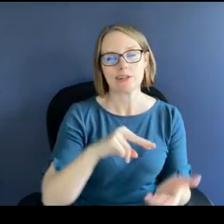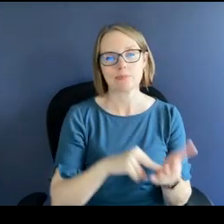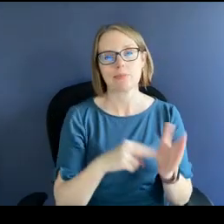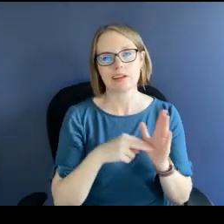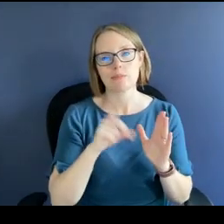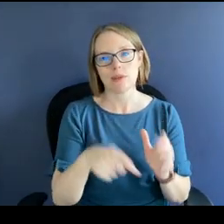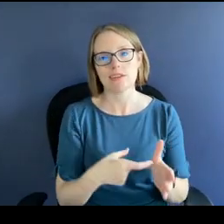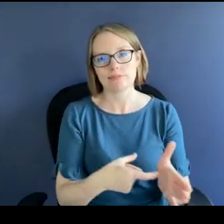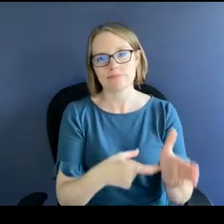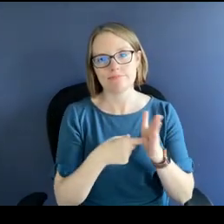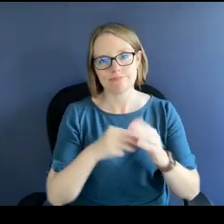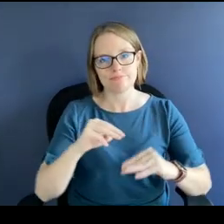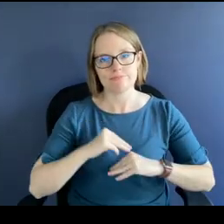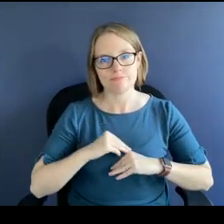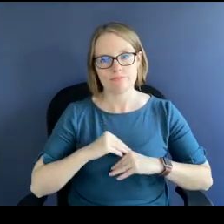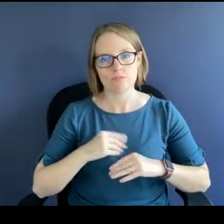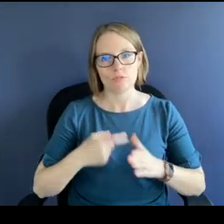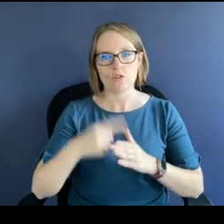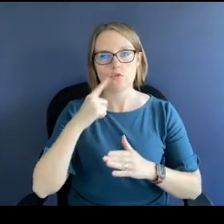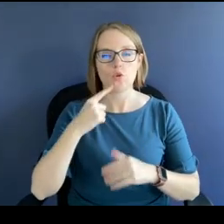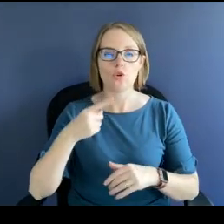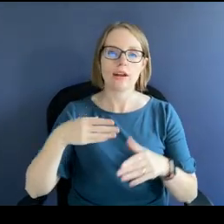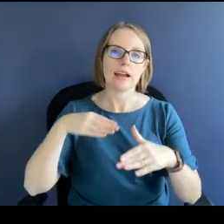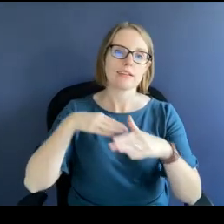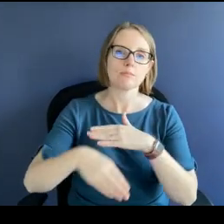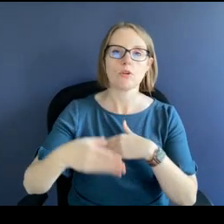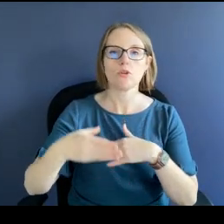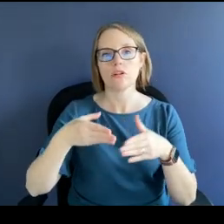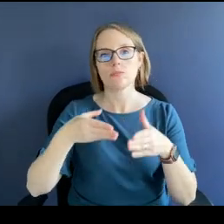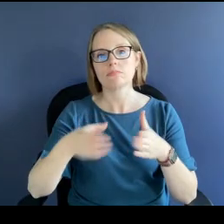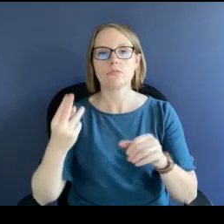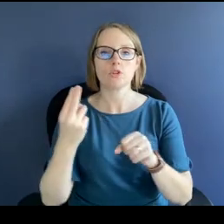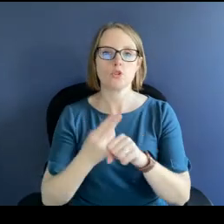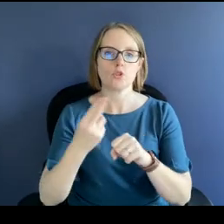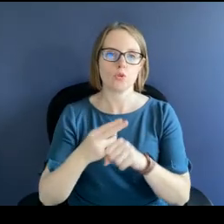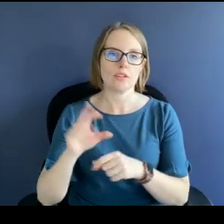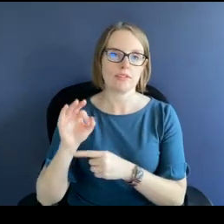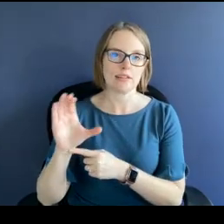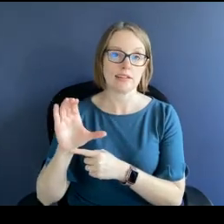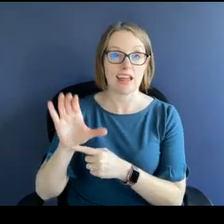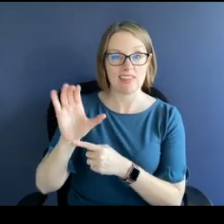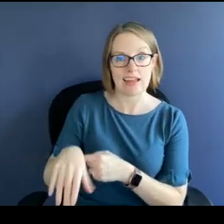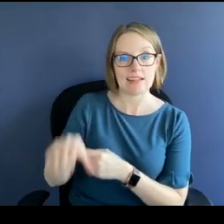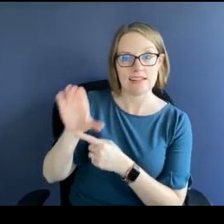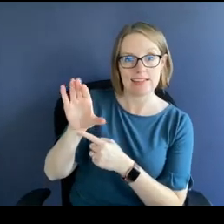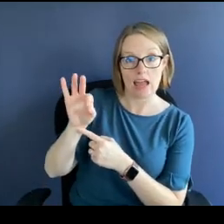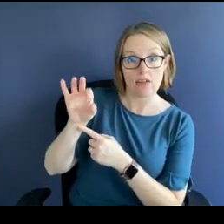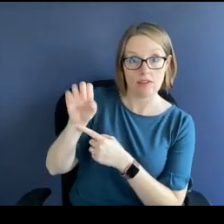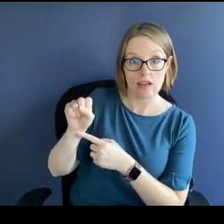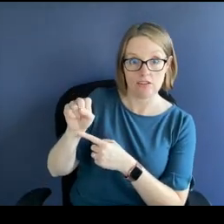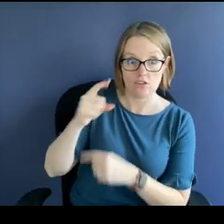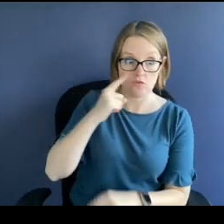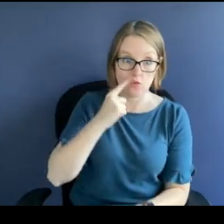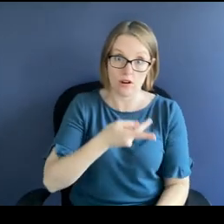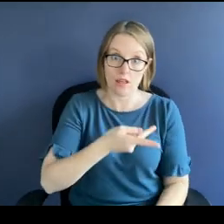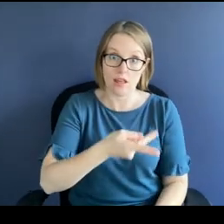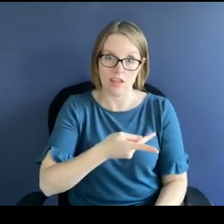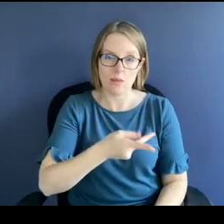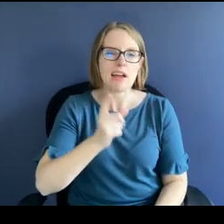for accessible public and common use facilities. The CFS can be obstructed